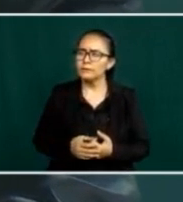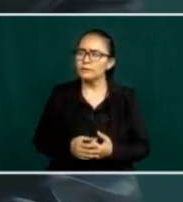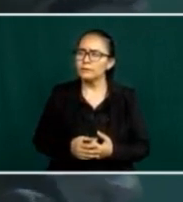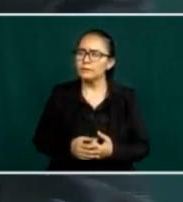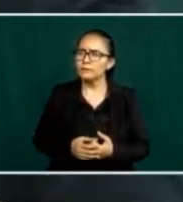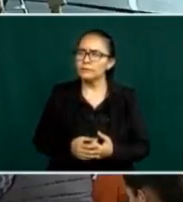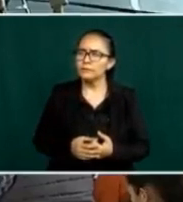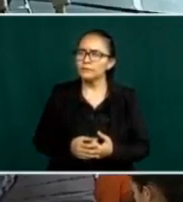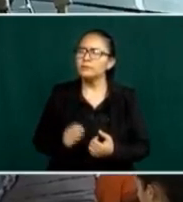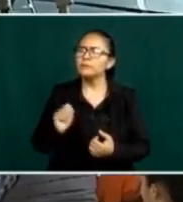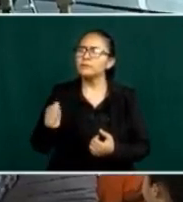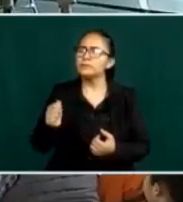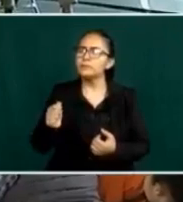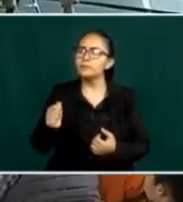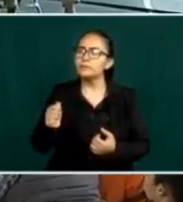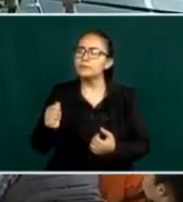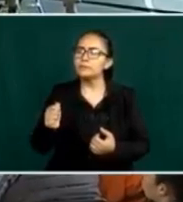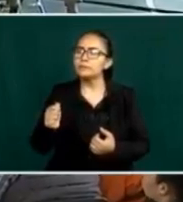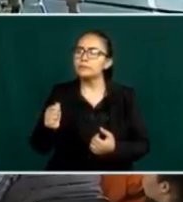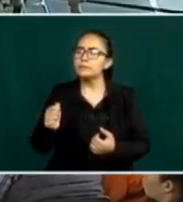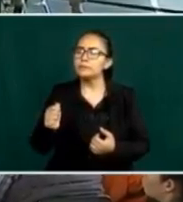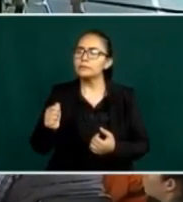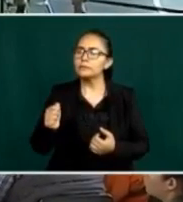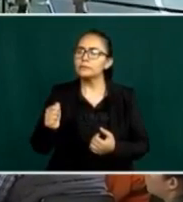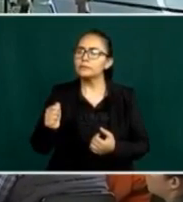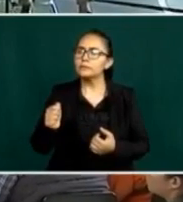is growth?